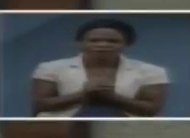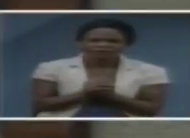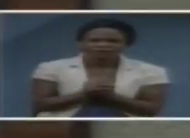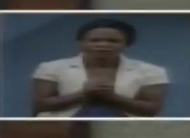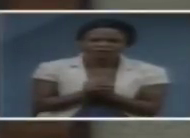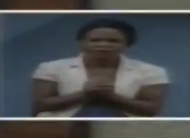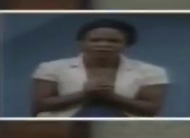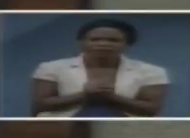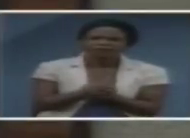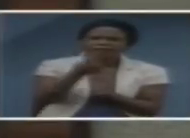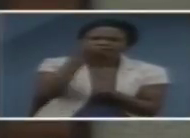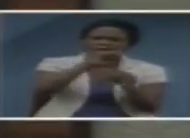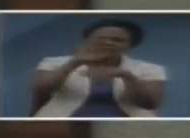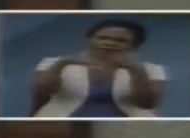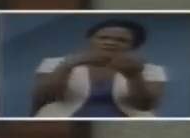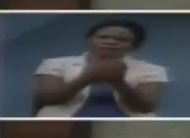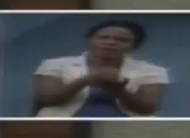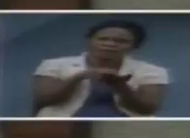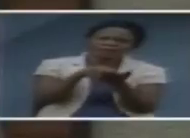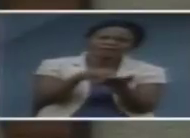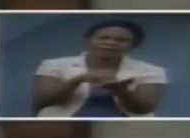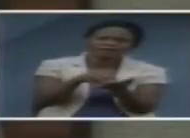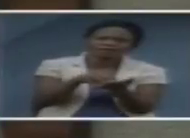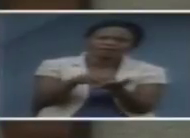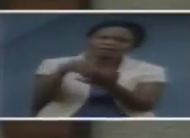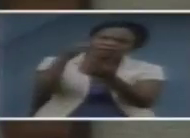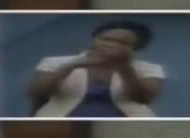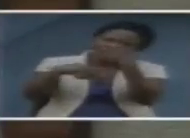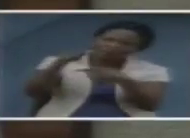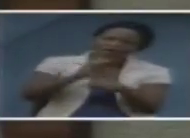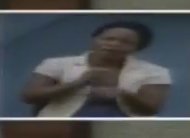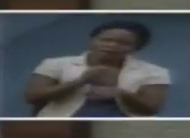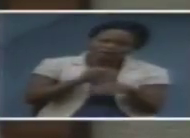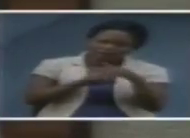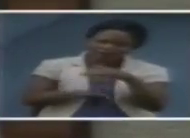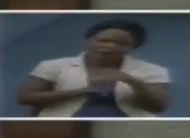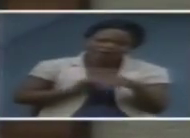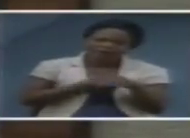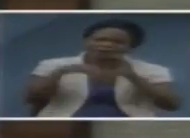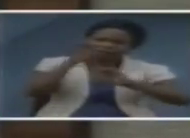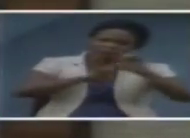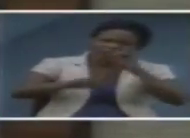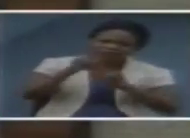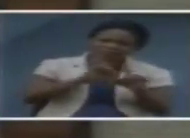treat and consider all matters that shall come under our deliberation